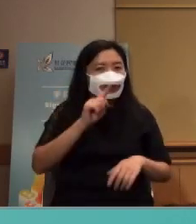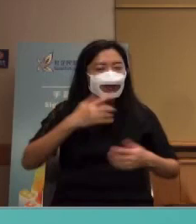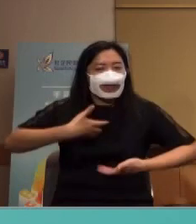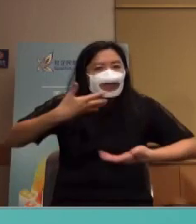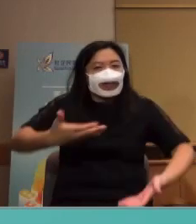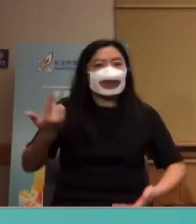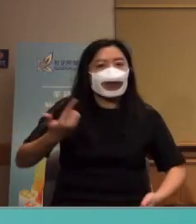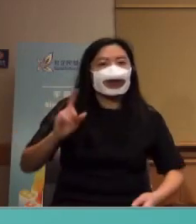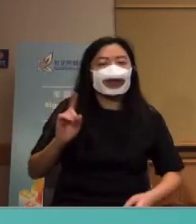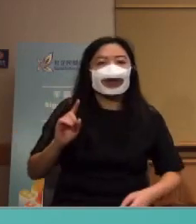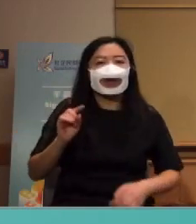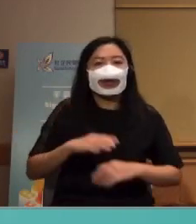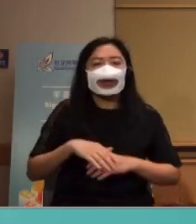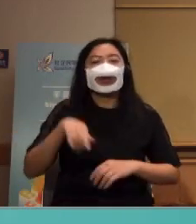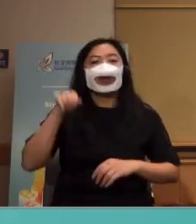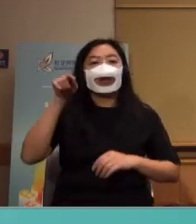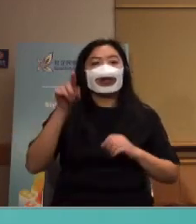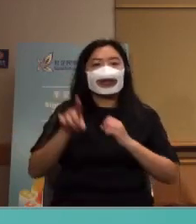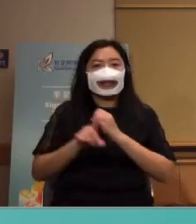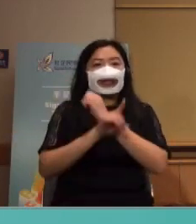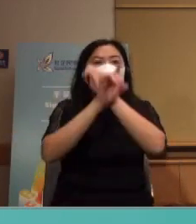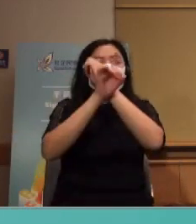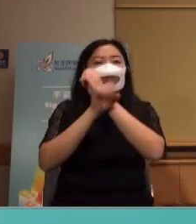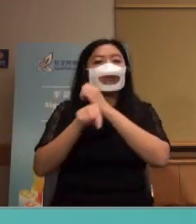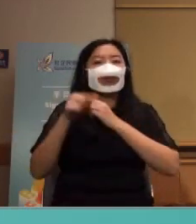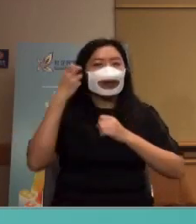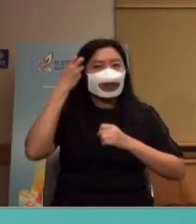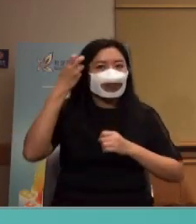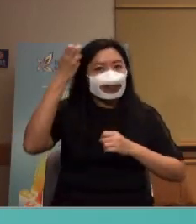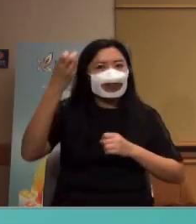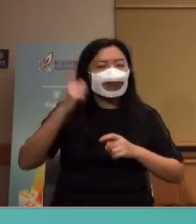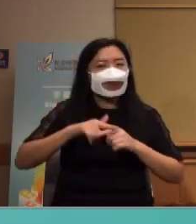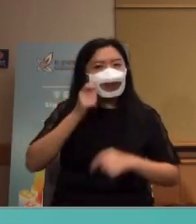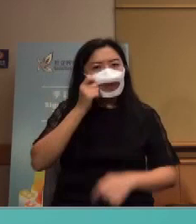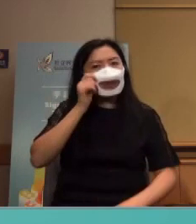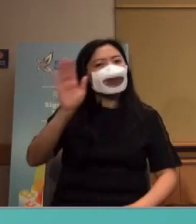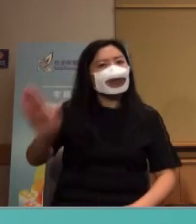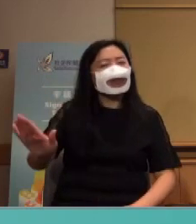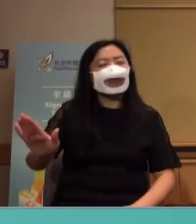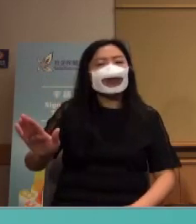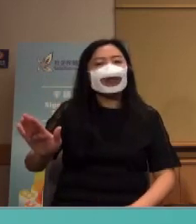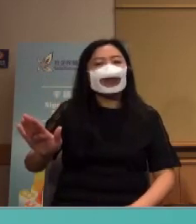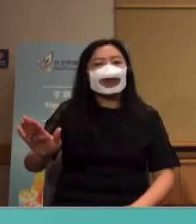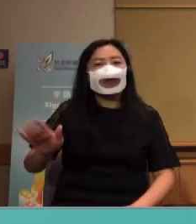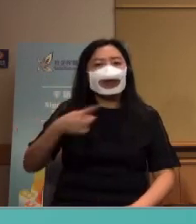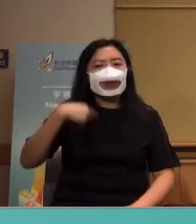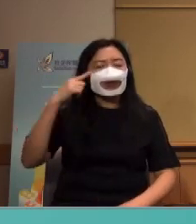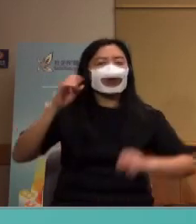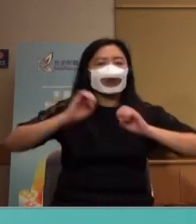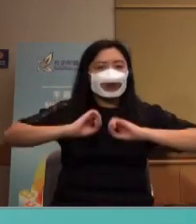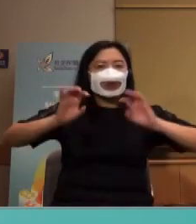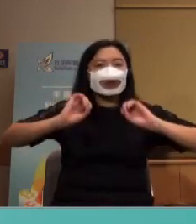unique. So we want to promote, advocate our like people of differences concept and inclusive concept to